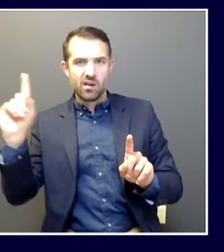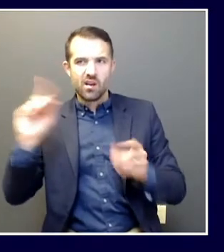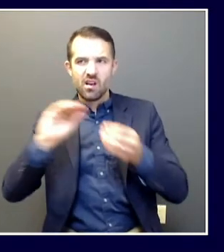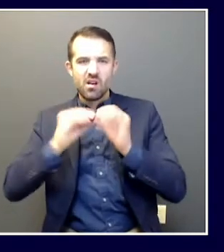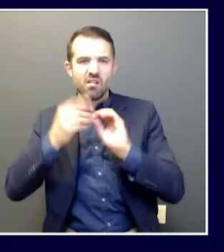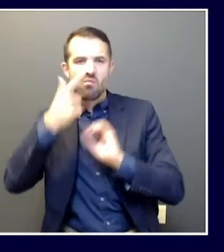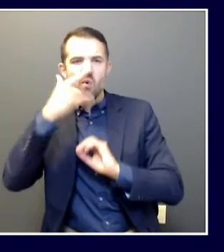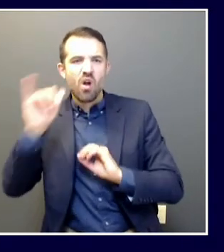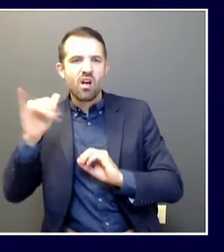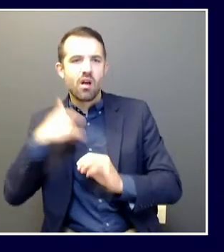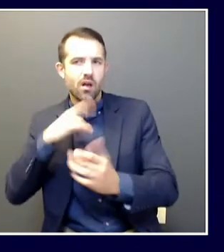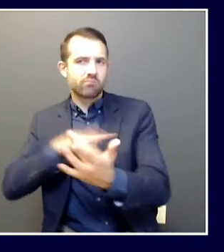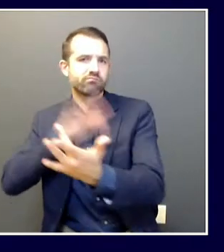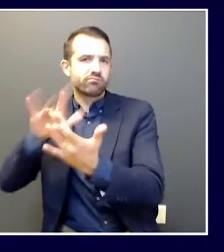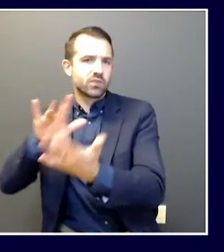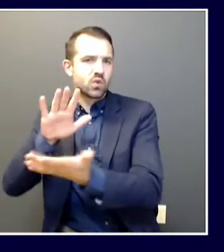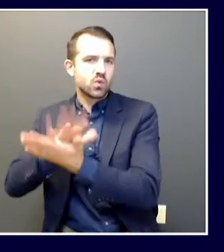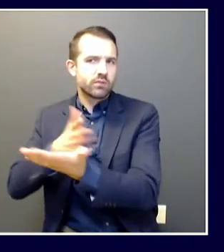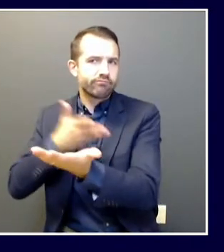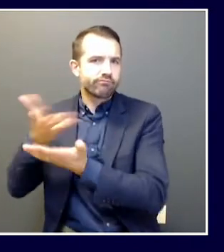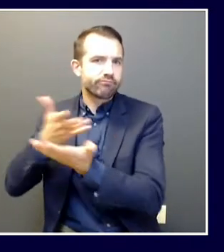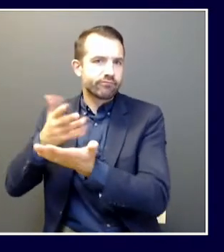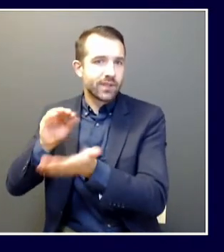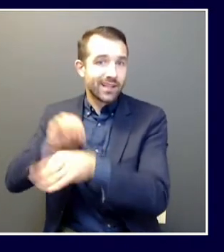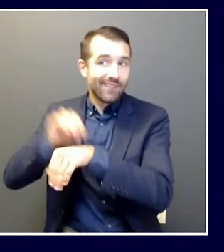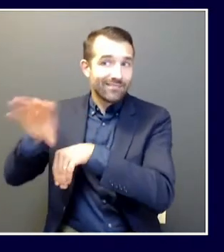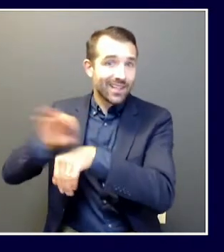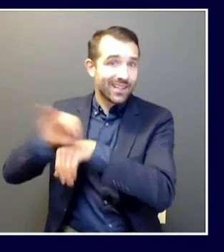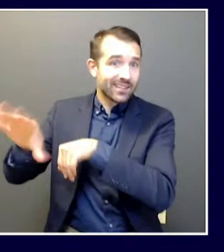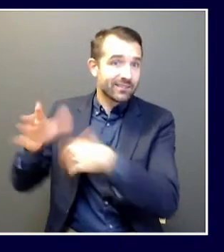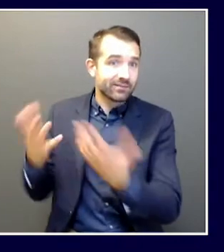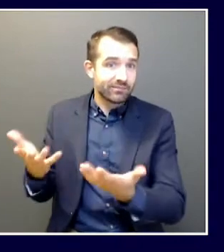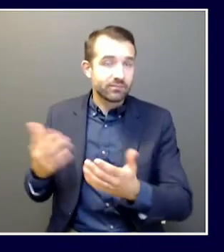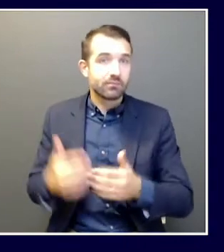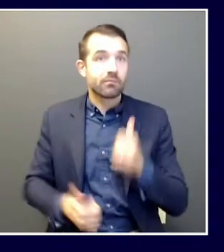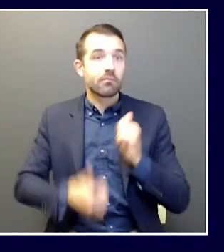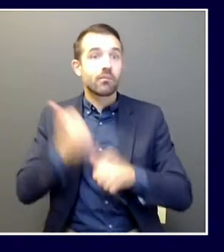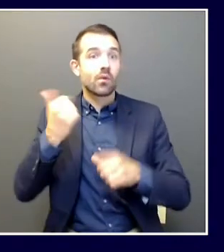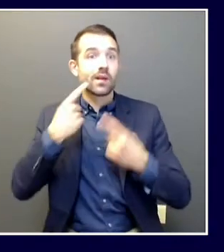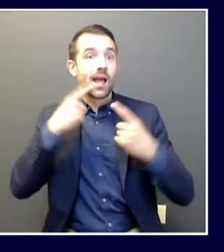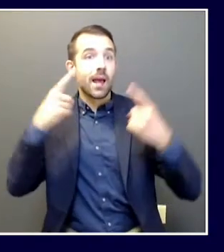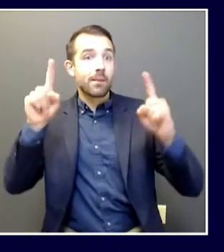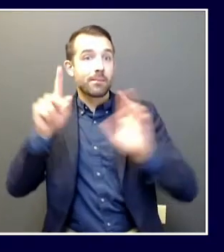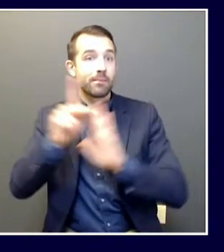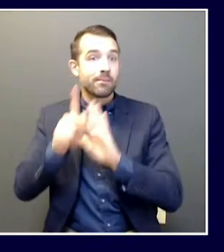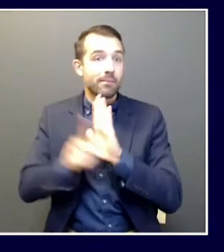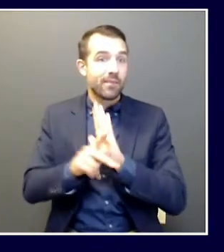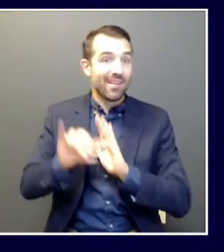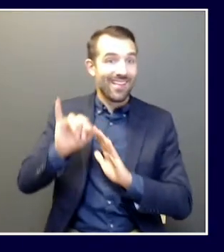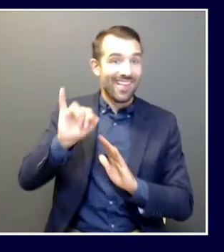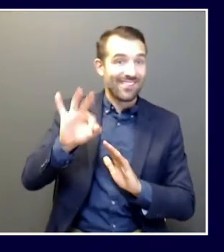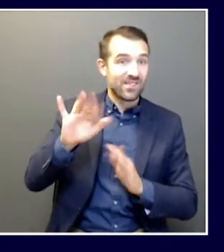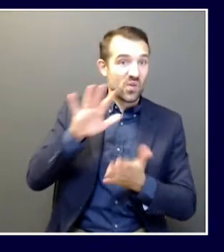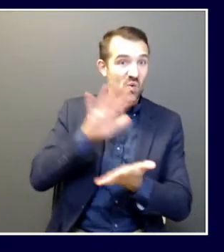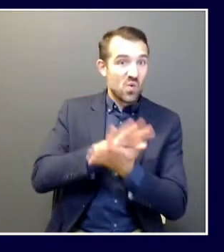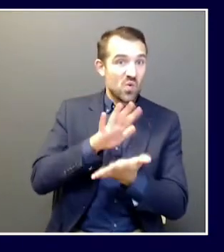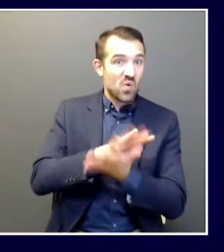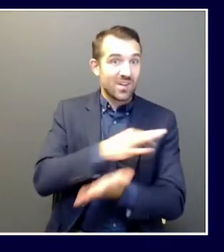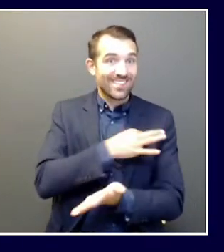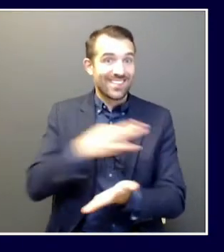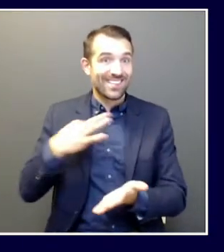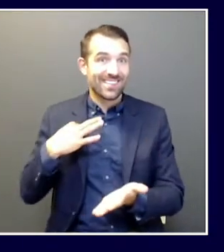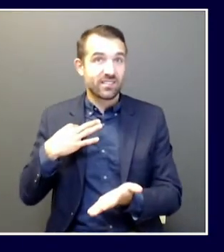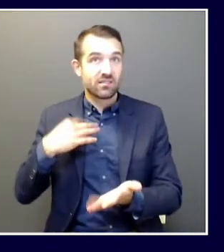because we do know that the most effective policies are the ones that are adopted by those school leaders, by those superintendents, by those